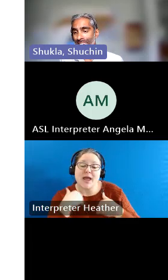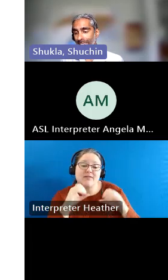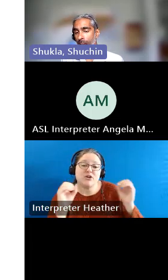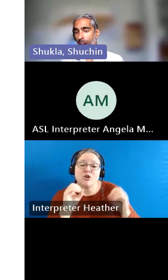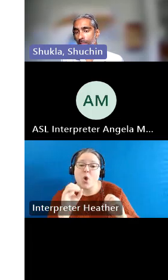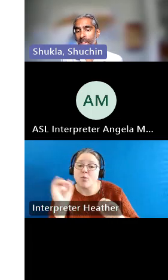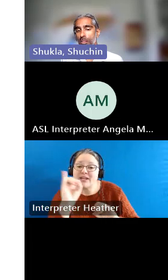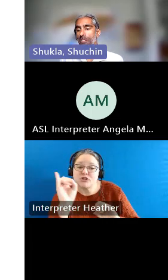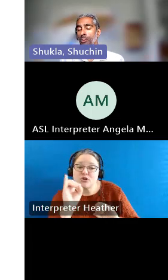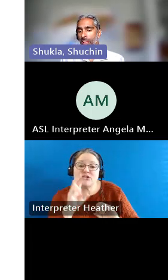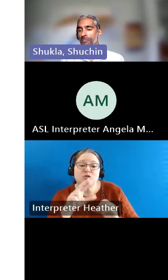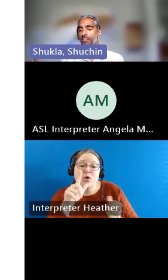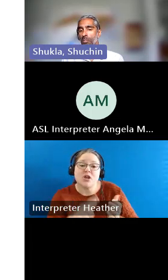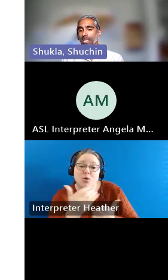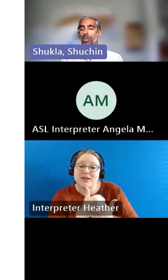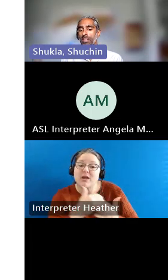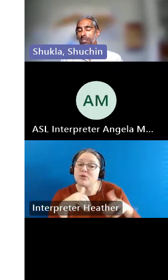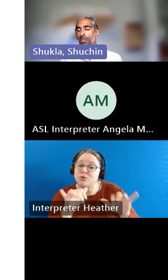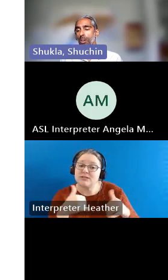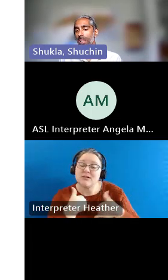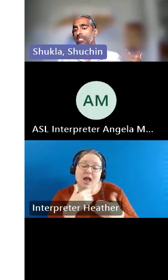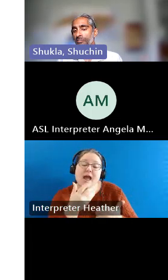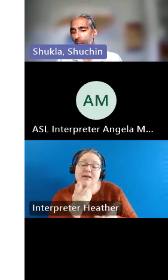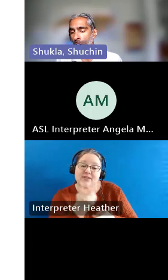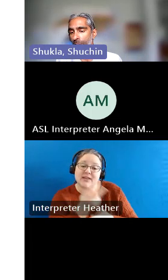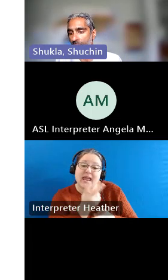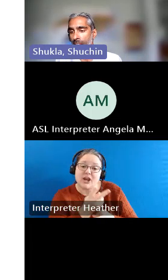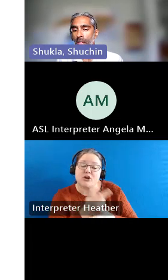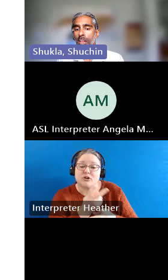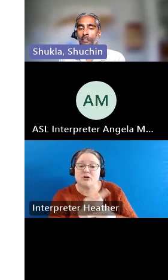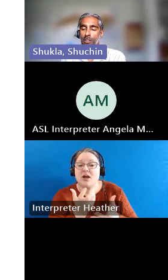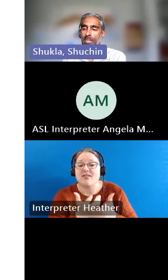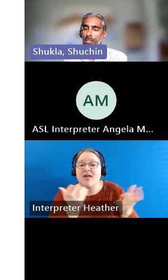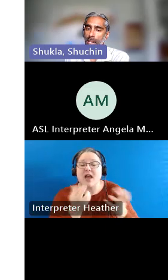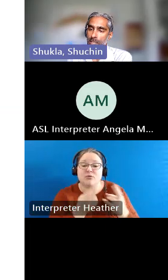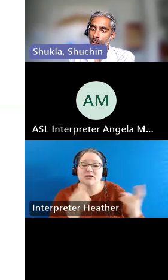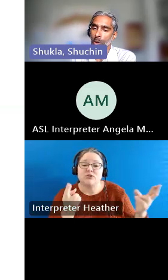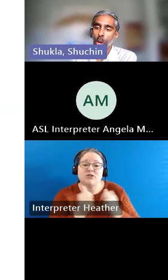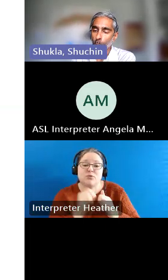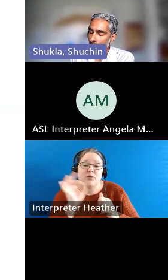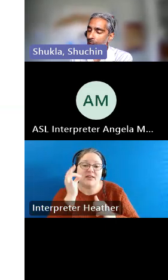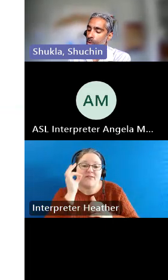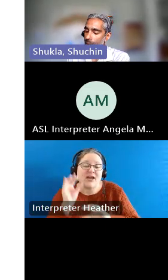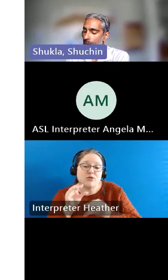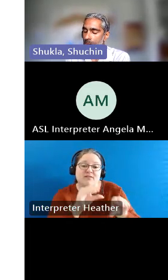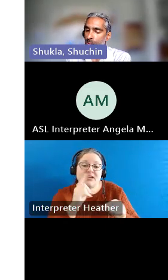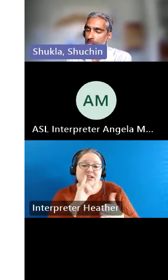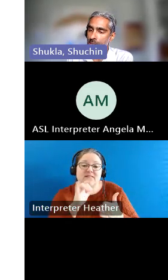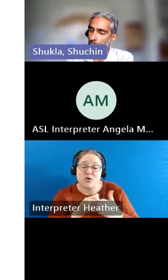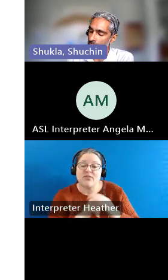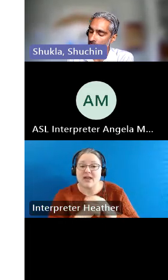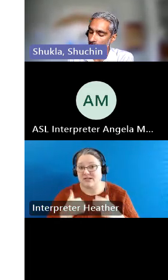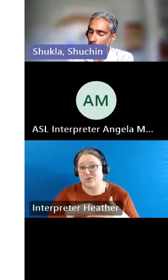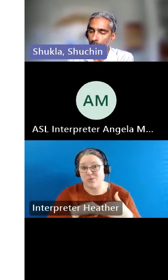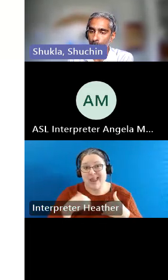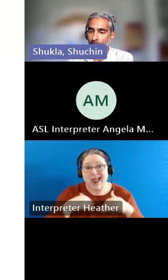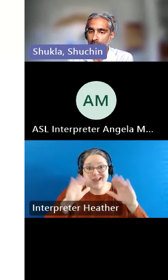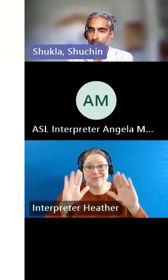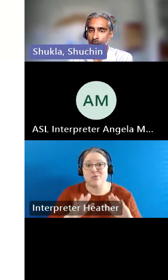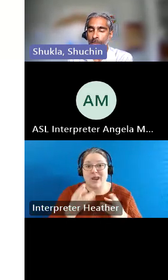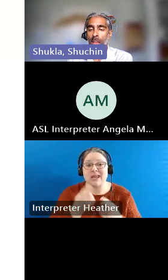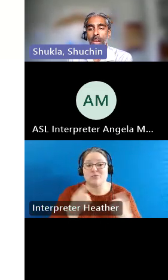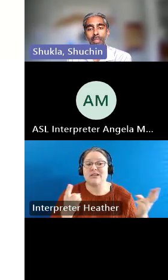income to get care. There's a variety of resources related to federal funding for these clinics. So we have great resources in North